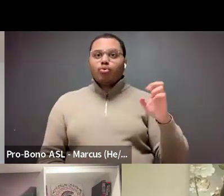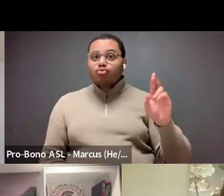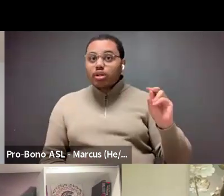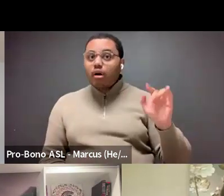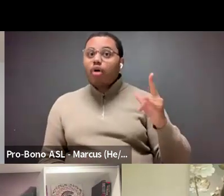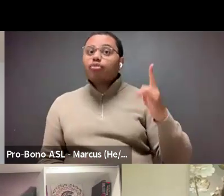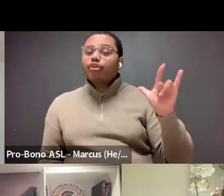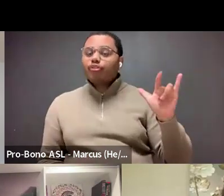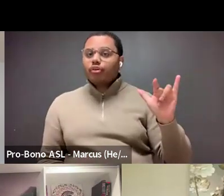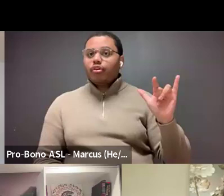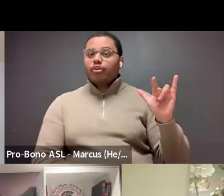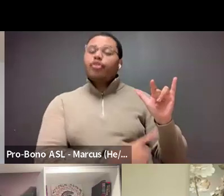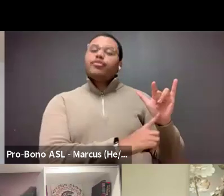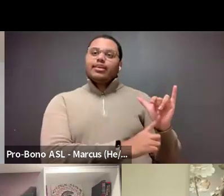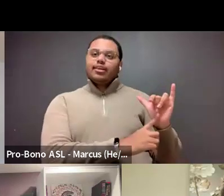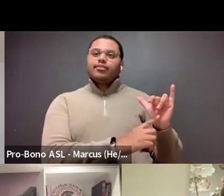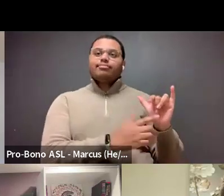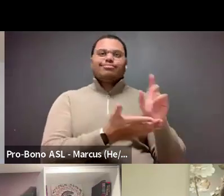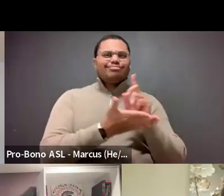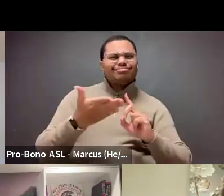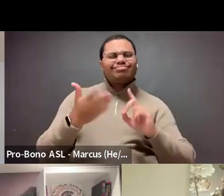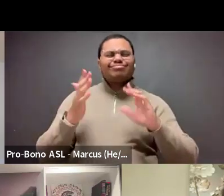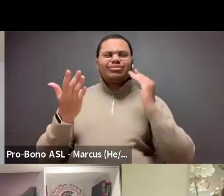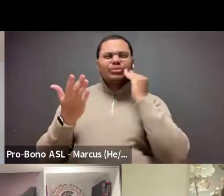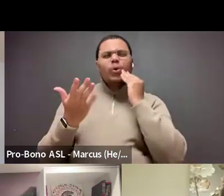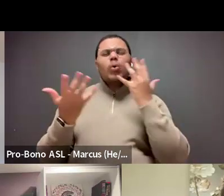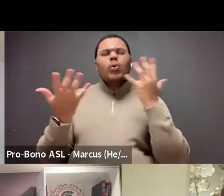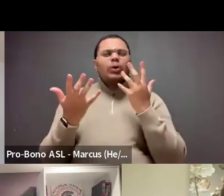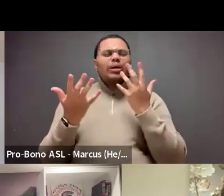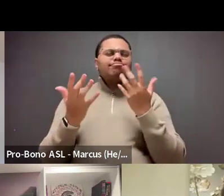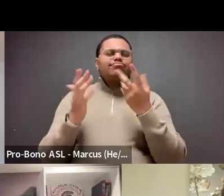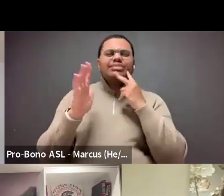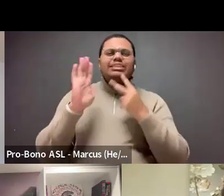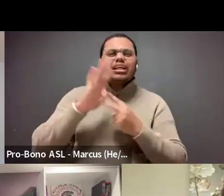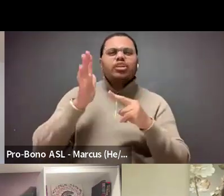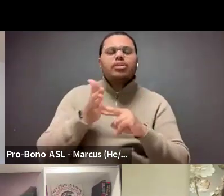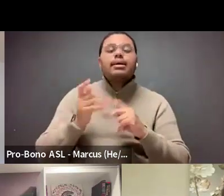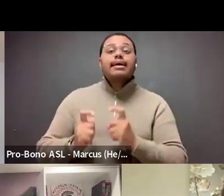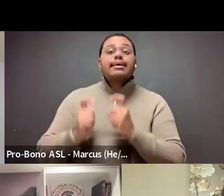writing the intention of what you want in your intimate scene sometimes gives the actors a lot of